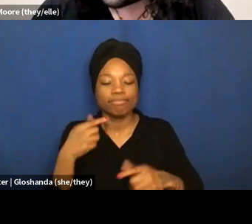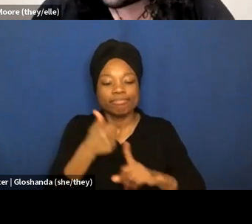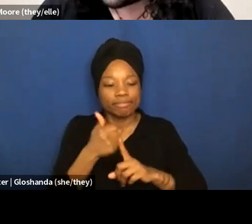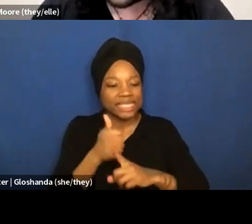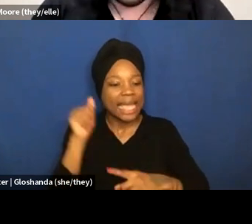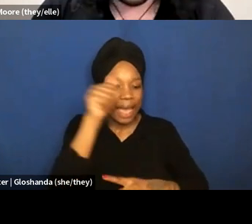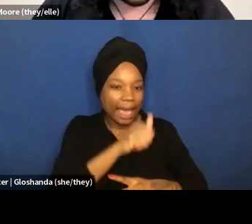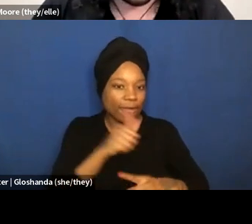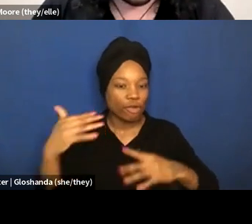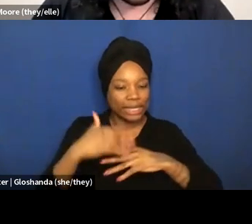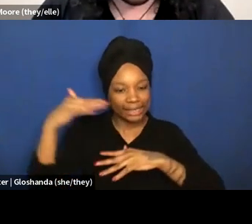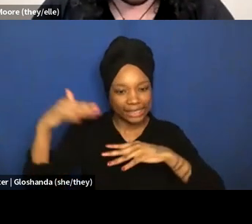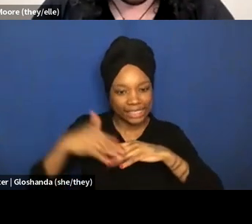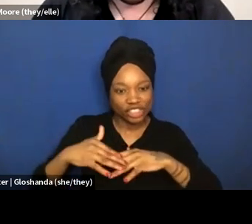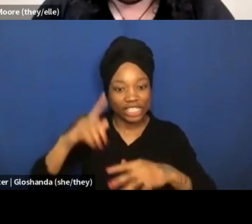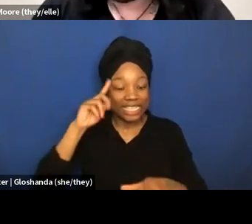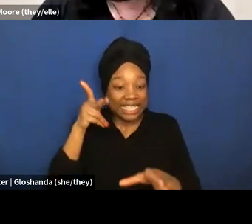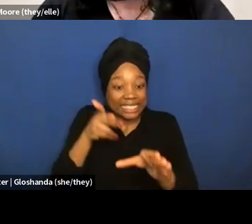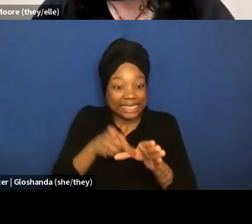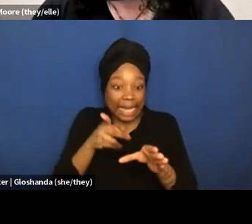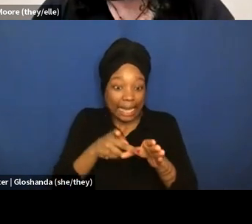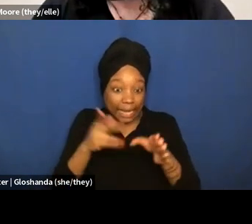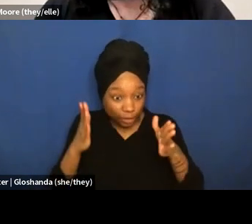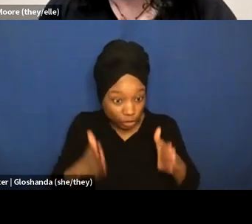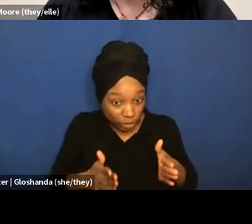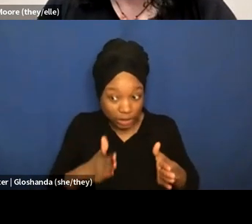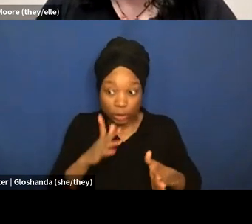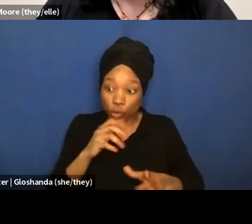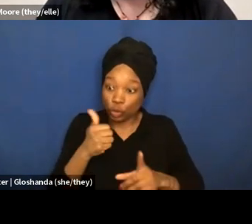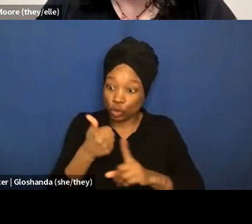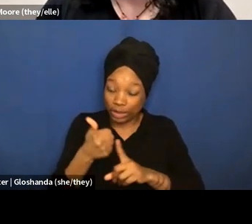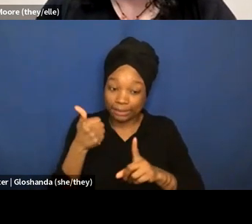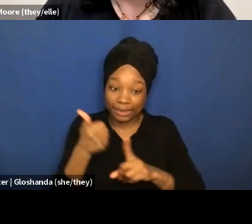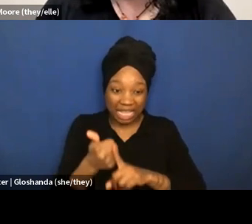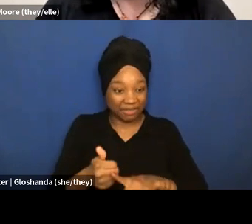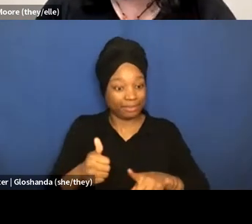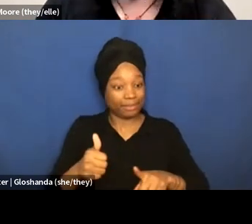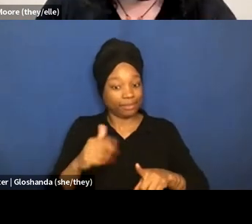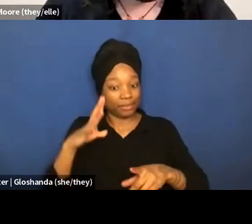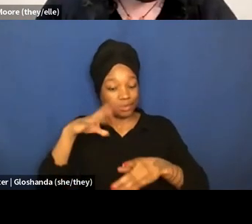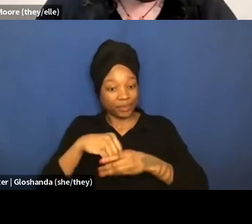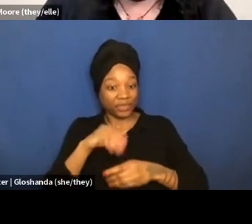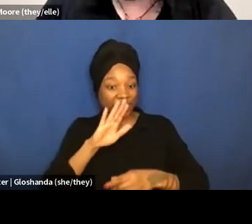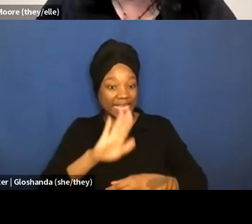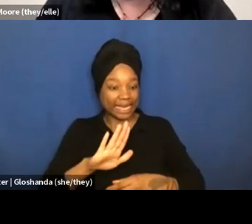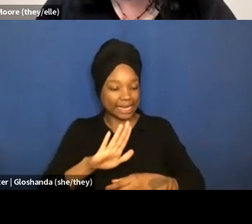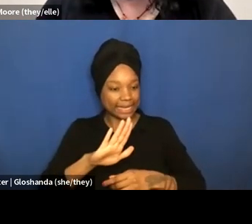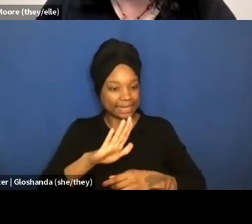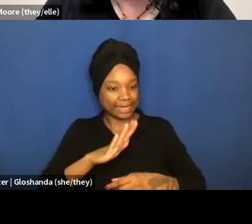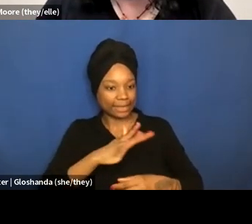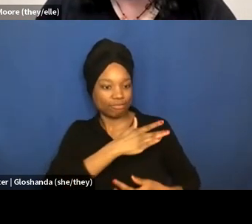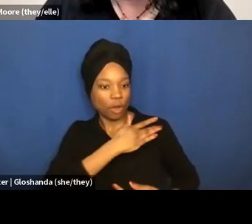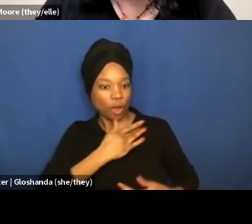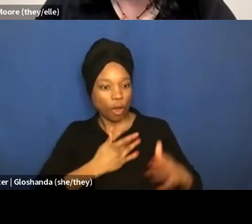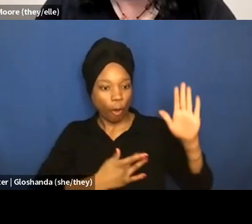Afro-Indigenous psychiatrist who actually, as a part of his oath that he had made